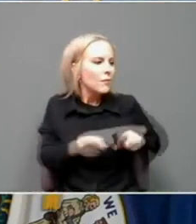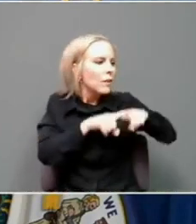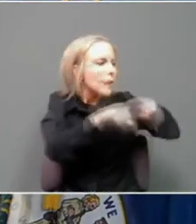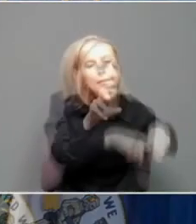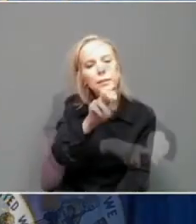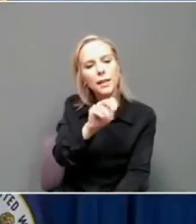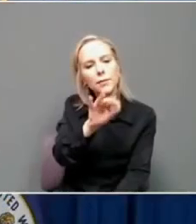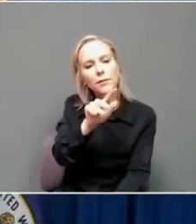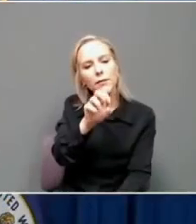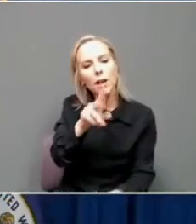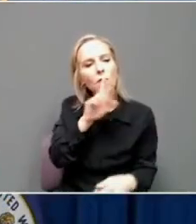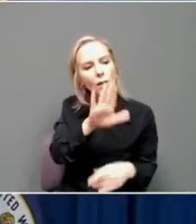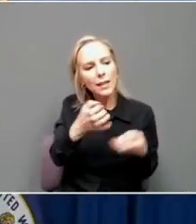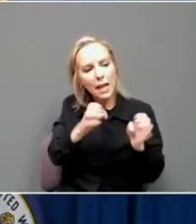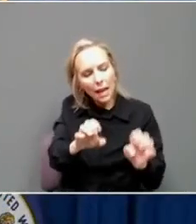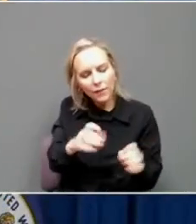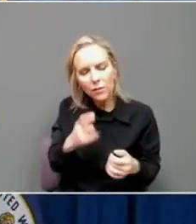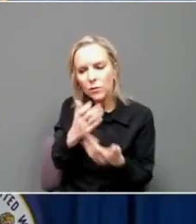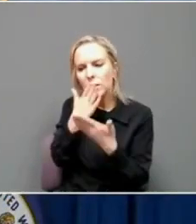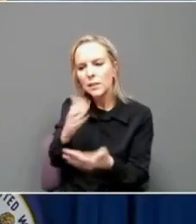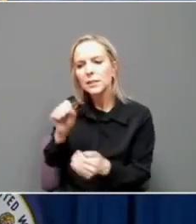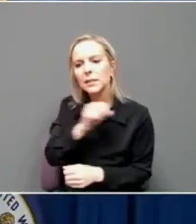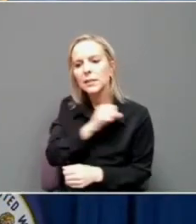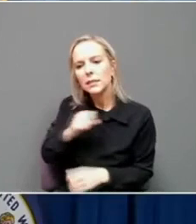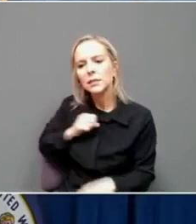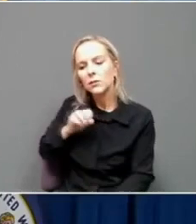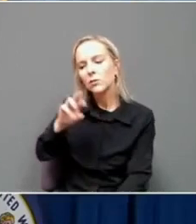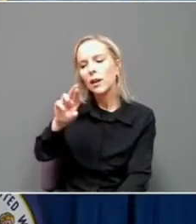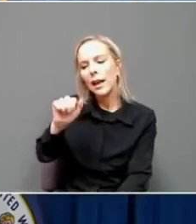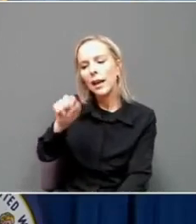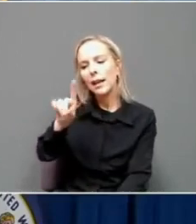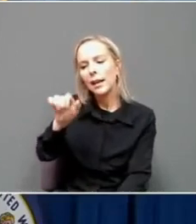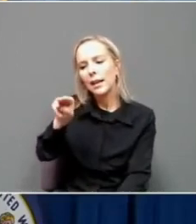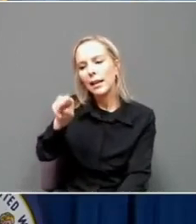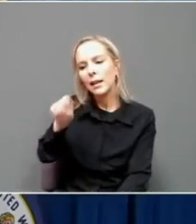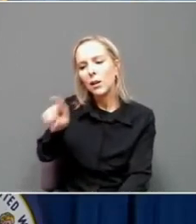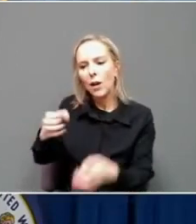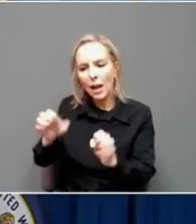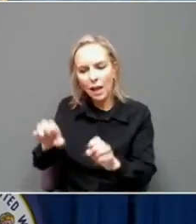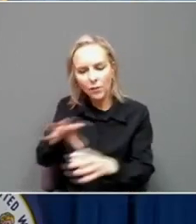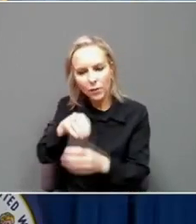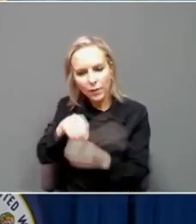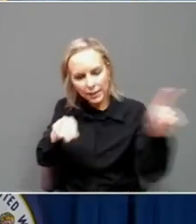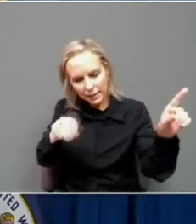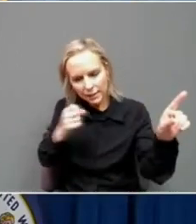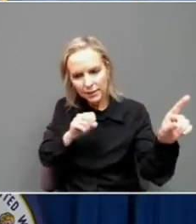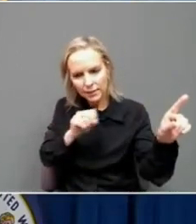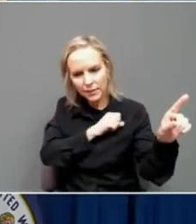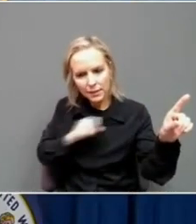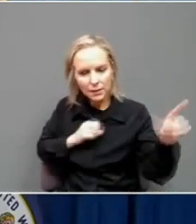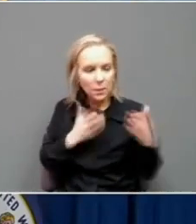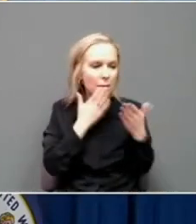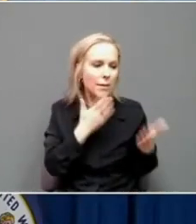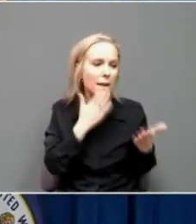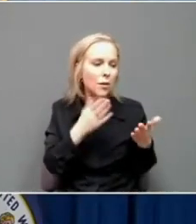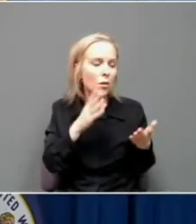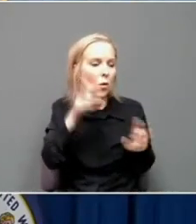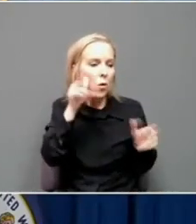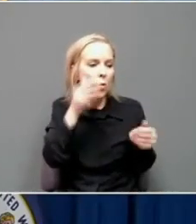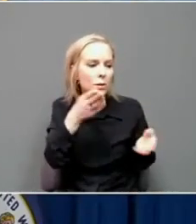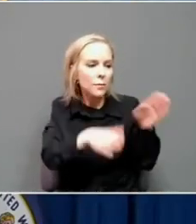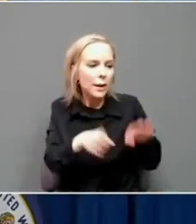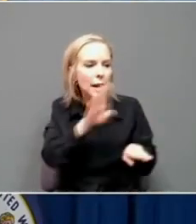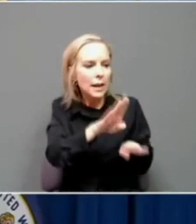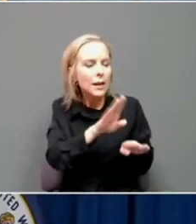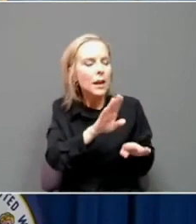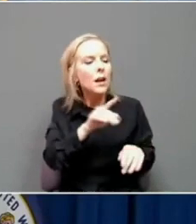on opioids. I want to thank Senator Julie Rocky Adams for her efforts in the Senate. I want to thank the Sports Betting Alliance for all their work